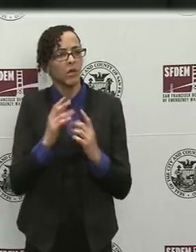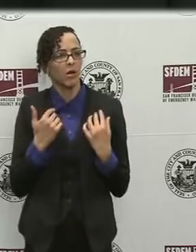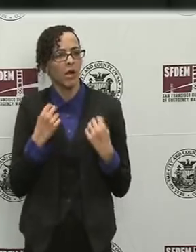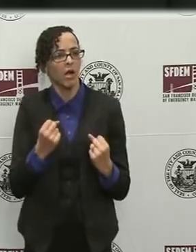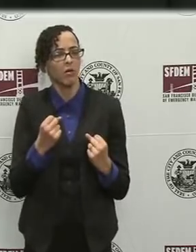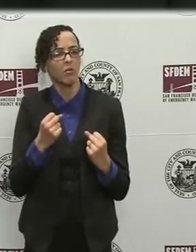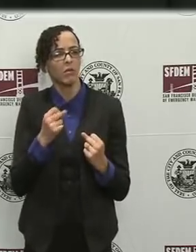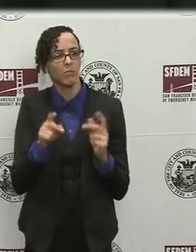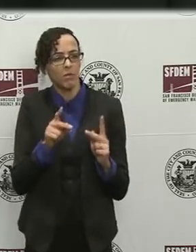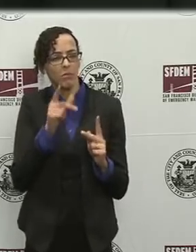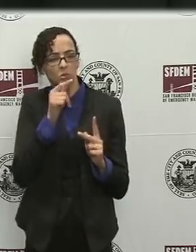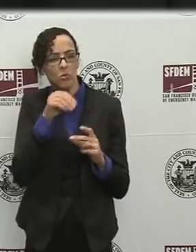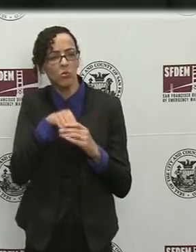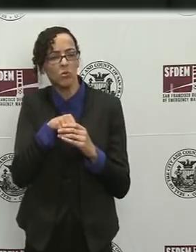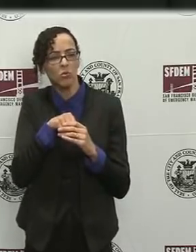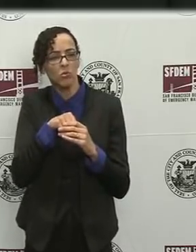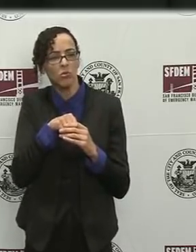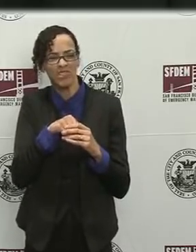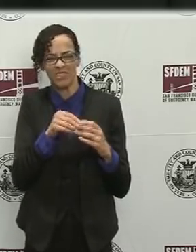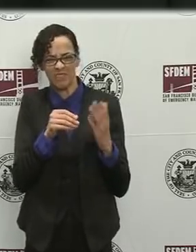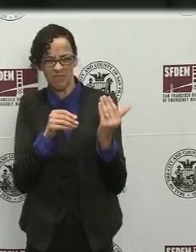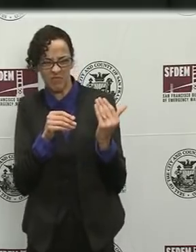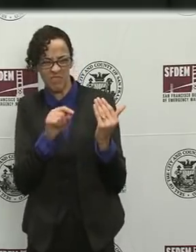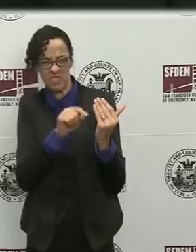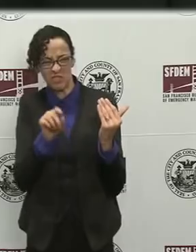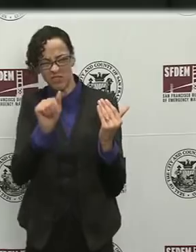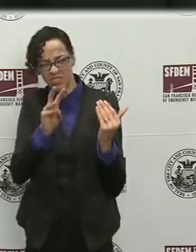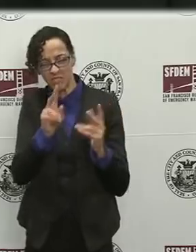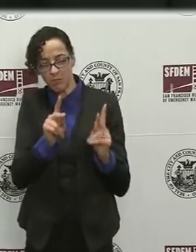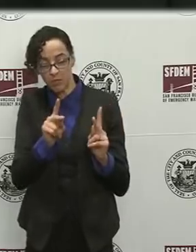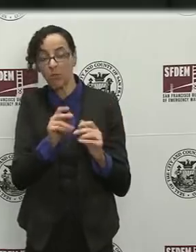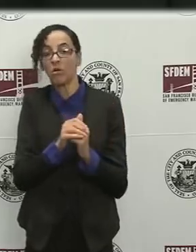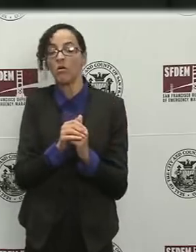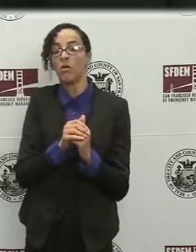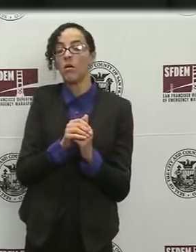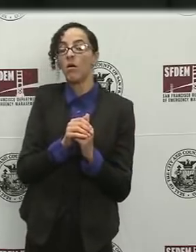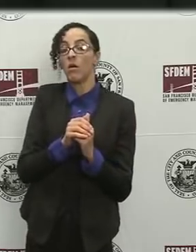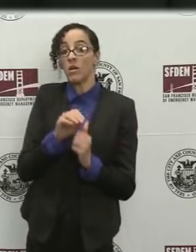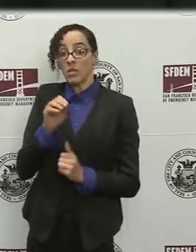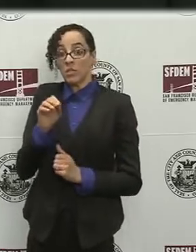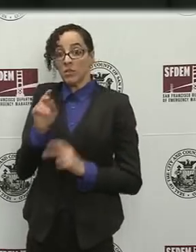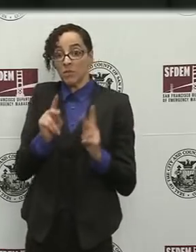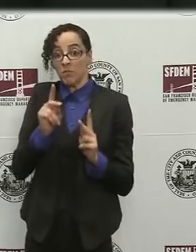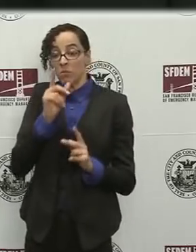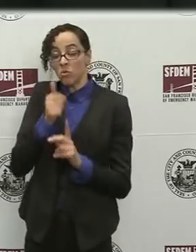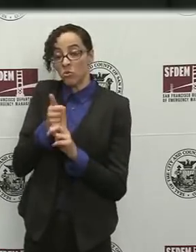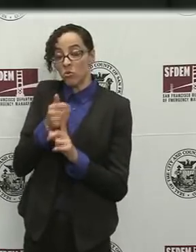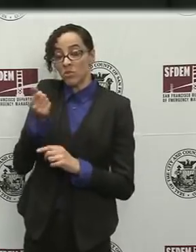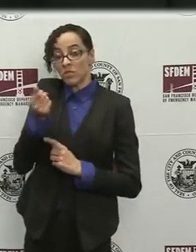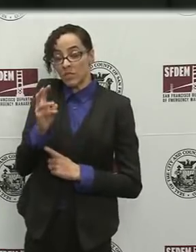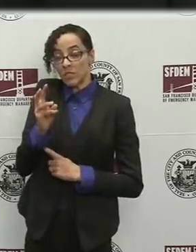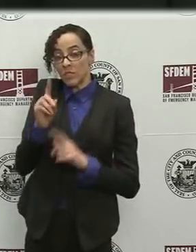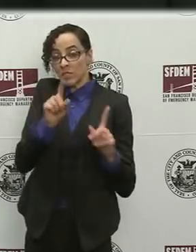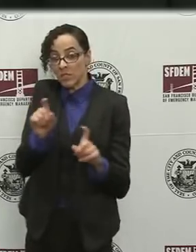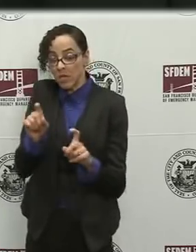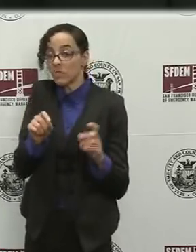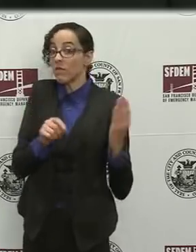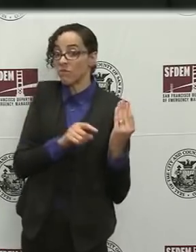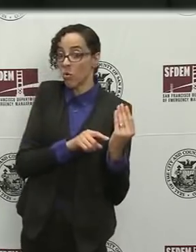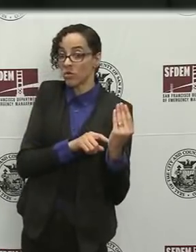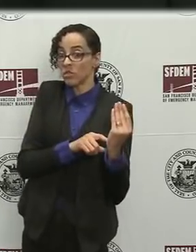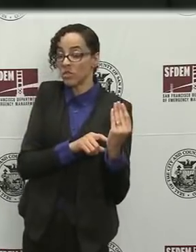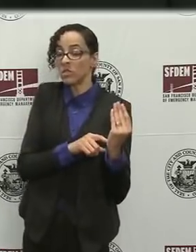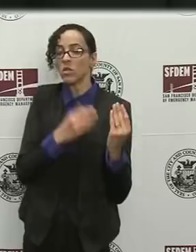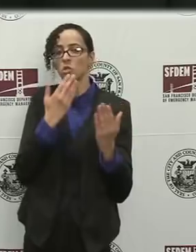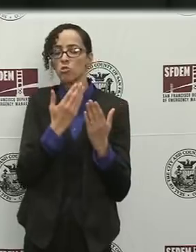General Hospital? So of the 16, 14 are in good condition, 2 are in fair condition and have been transferred to